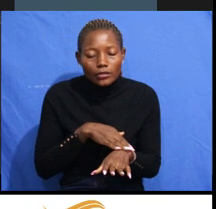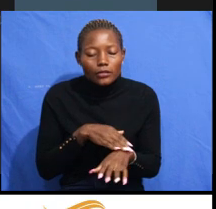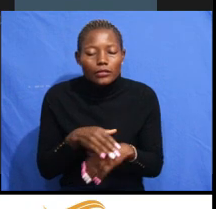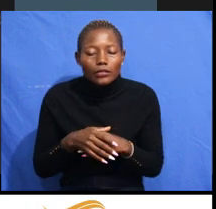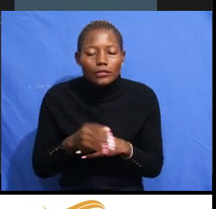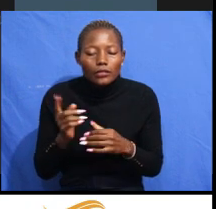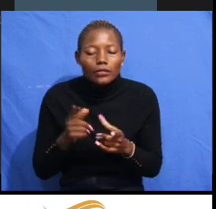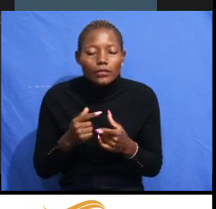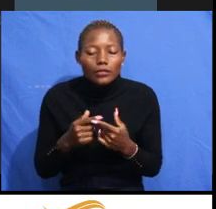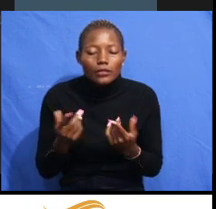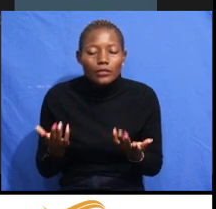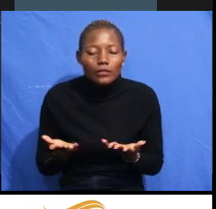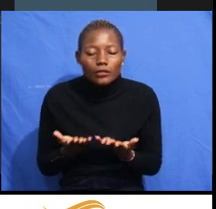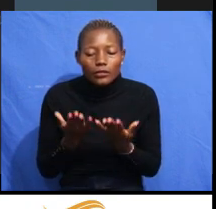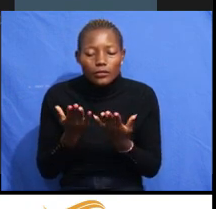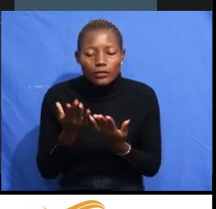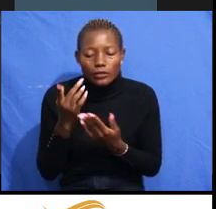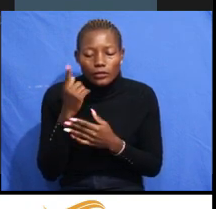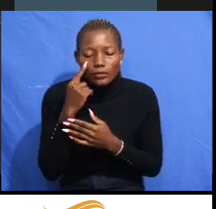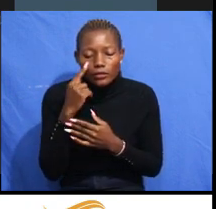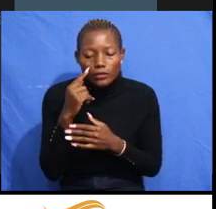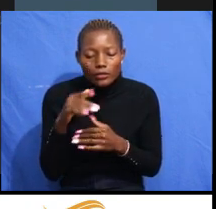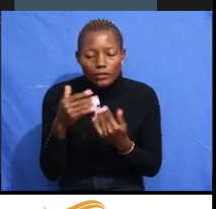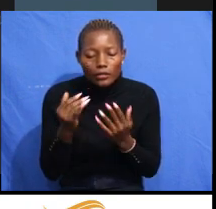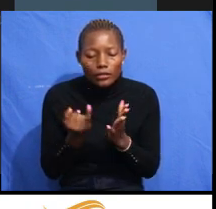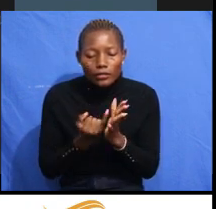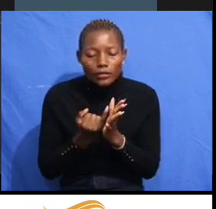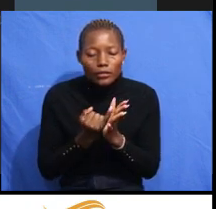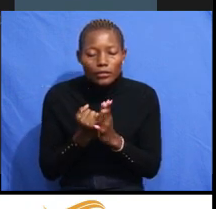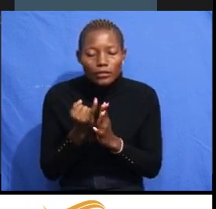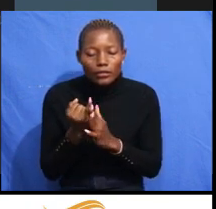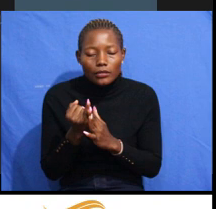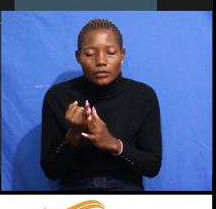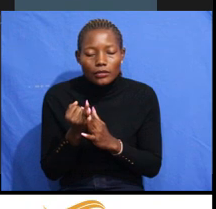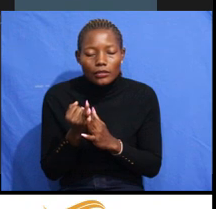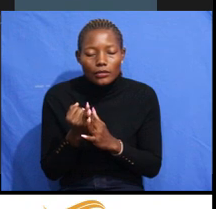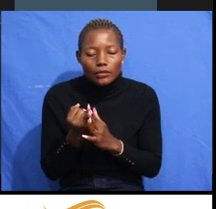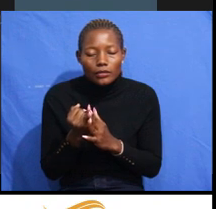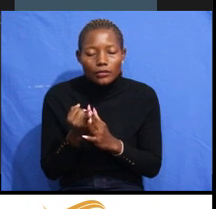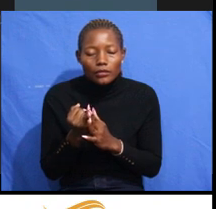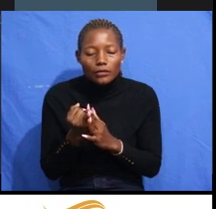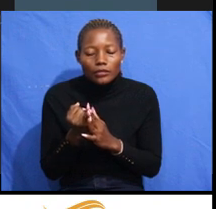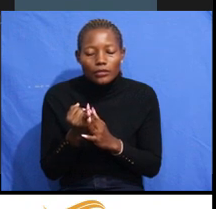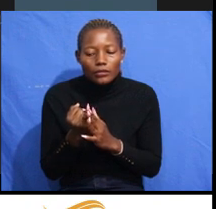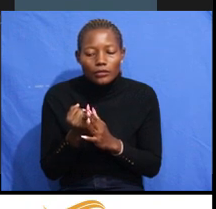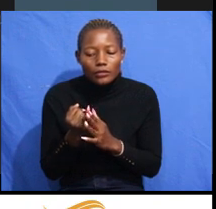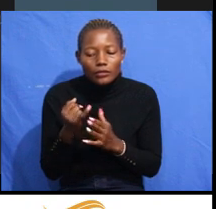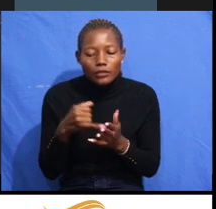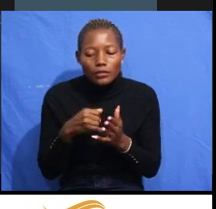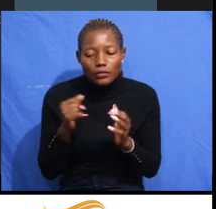you progressively see how you can increase the depth of what they're being given. It can be